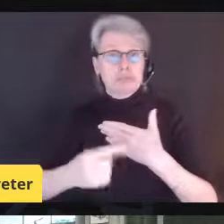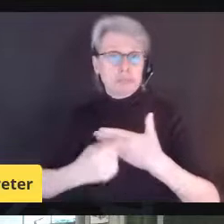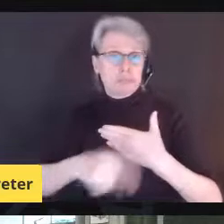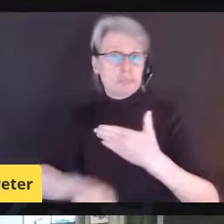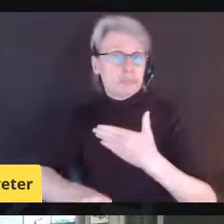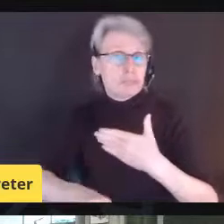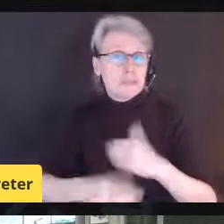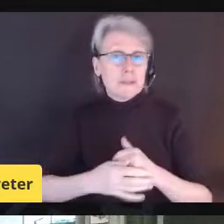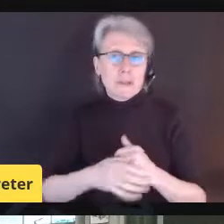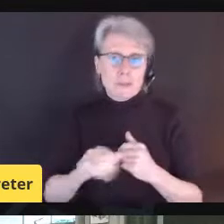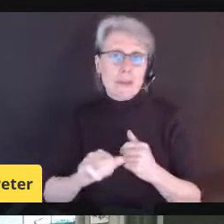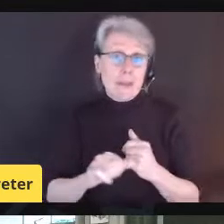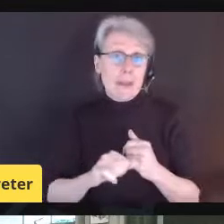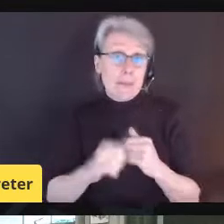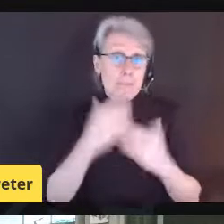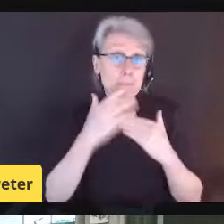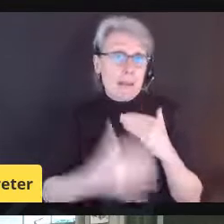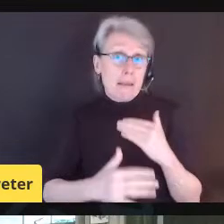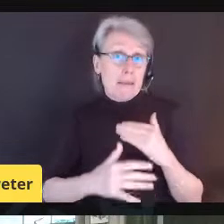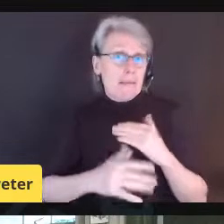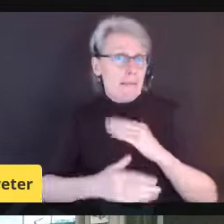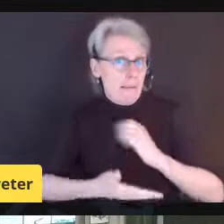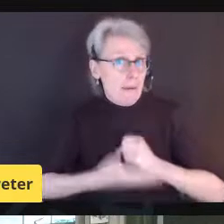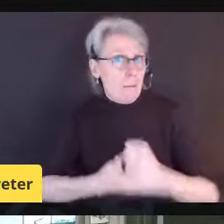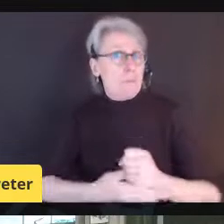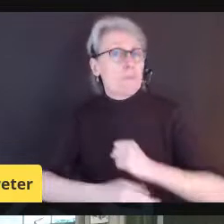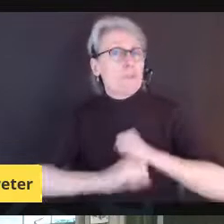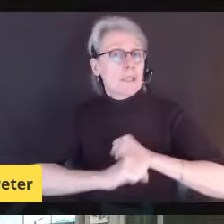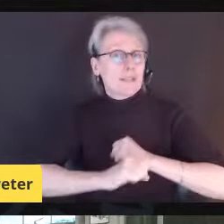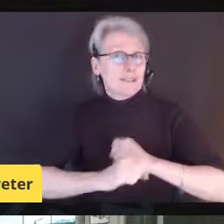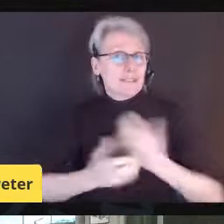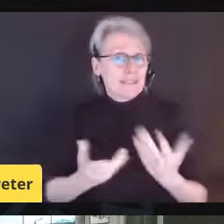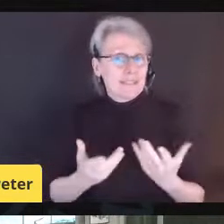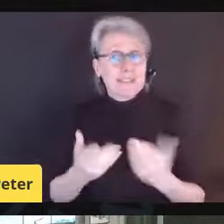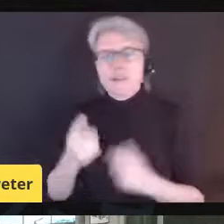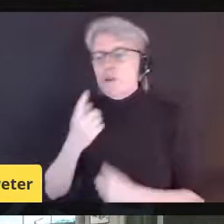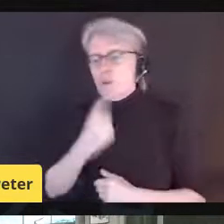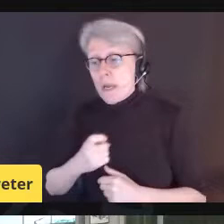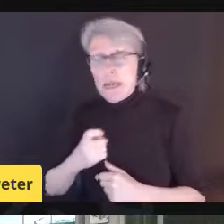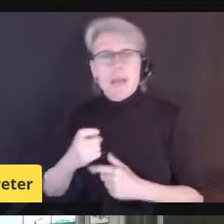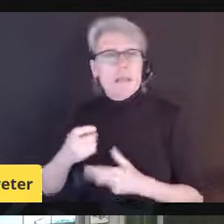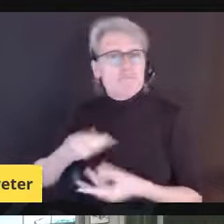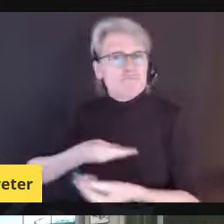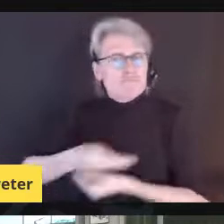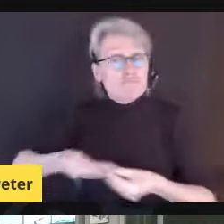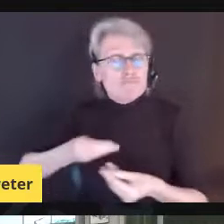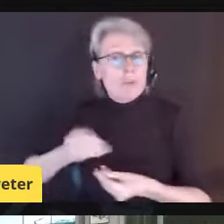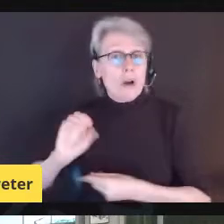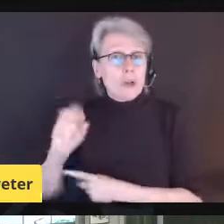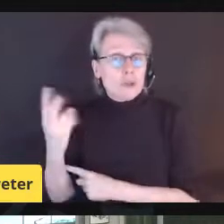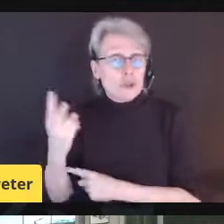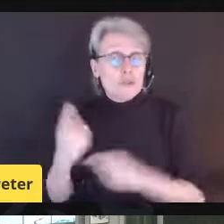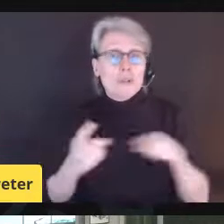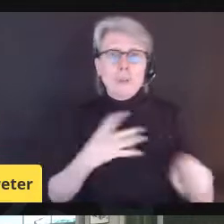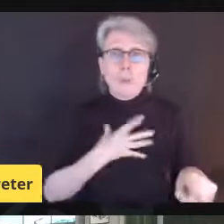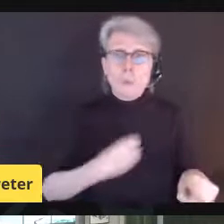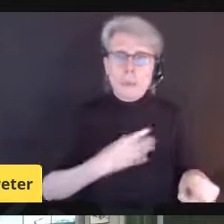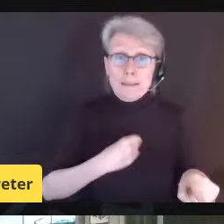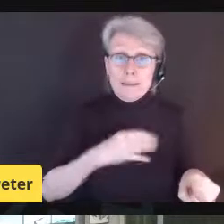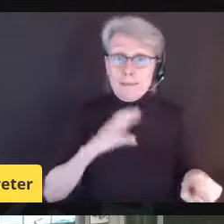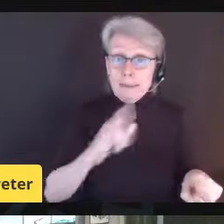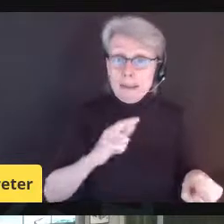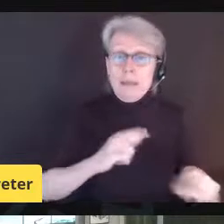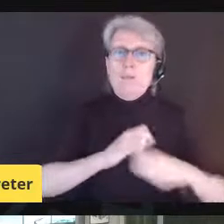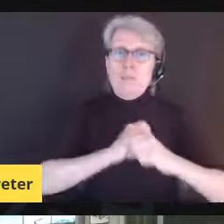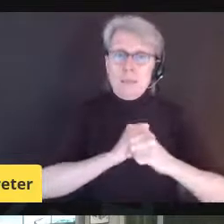to blood, because both the red blood cells that circulate and carry oxygen and the white blood cells that